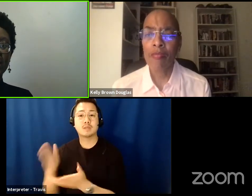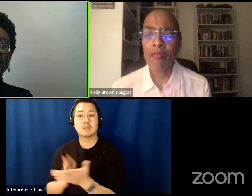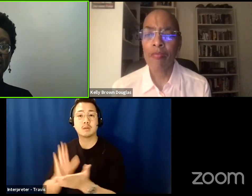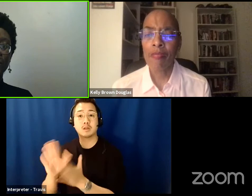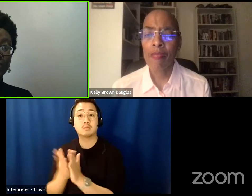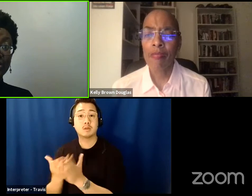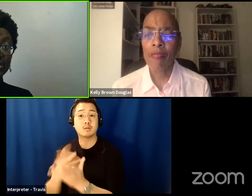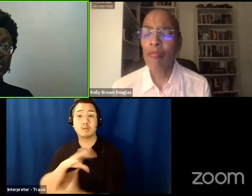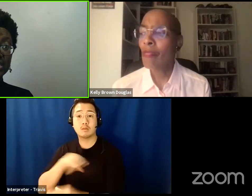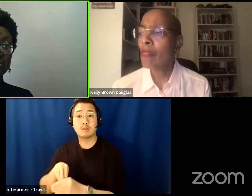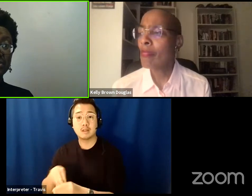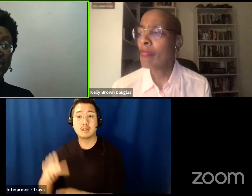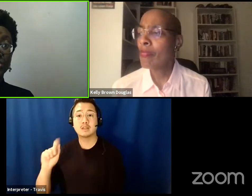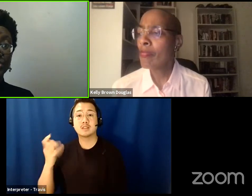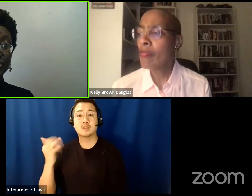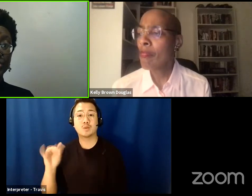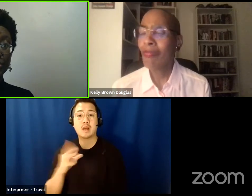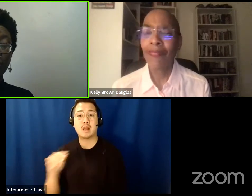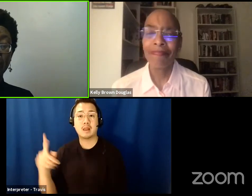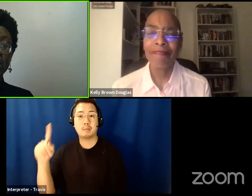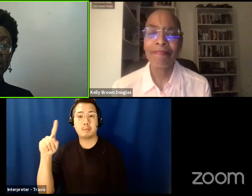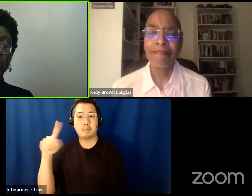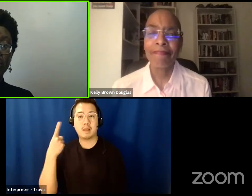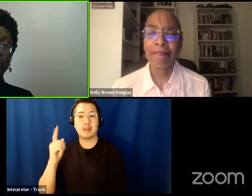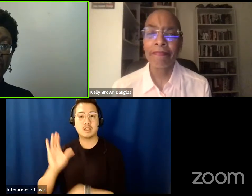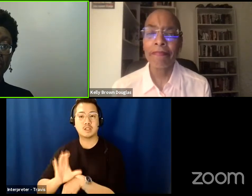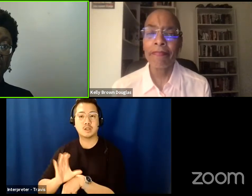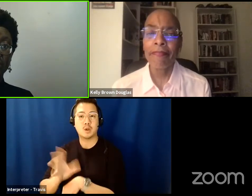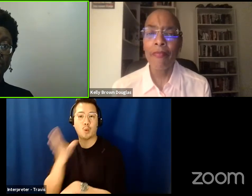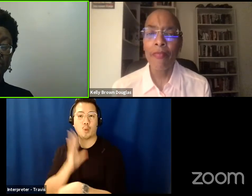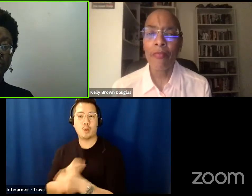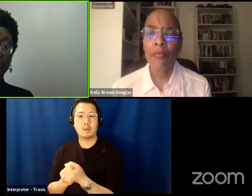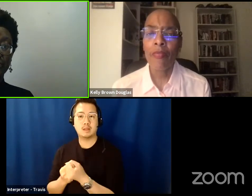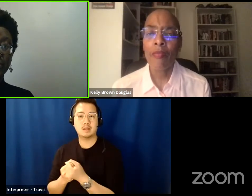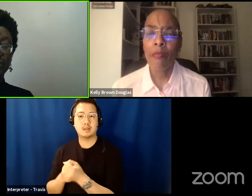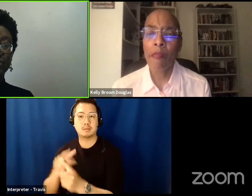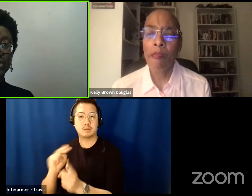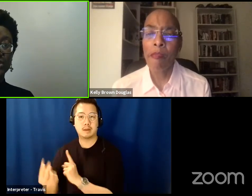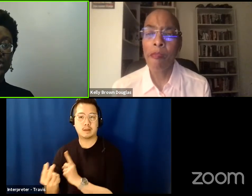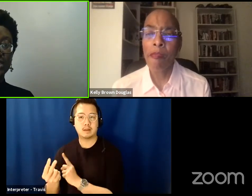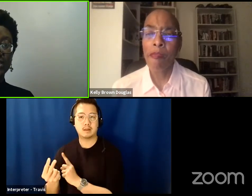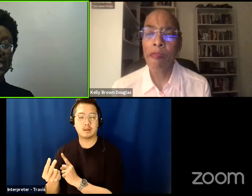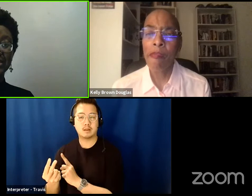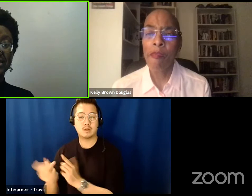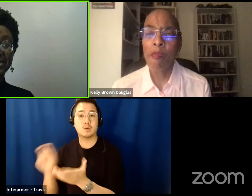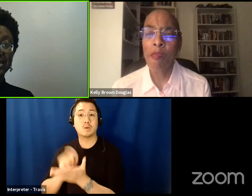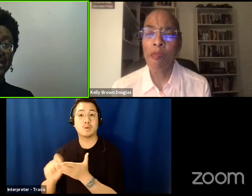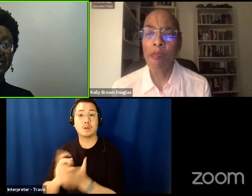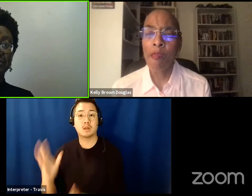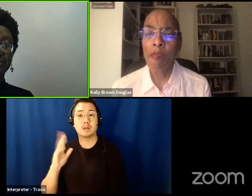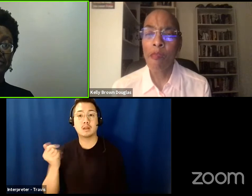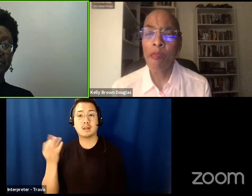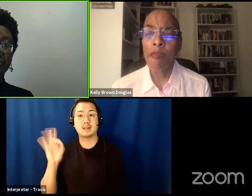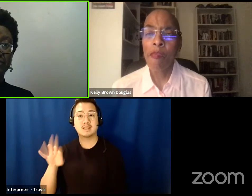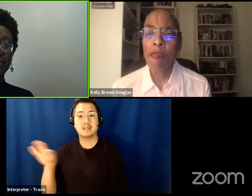include Sexuality and the Black Church, A Womanist Perspective, that was written in